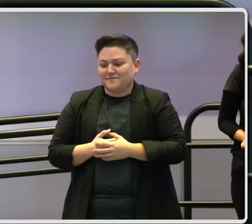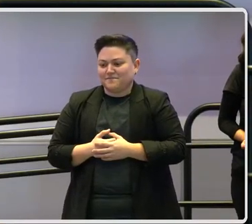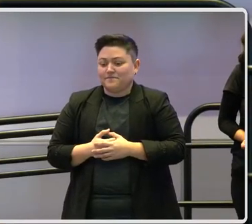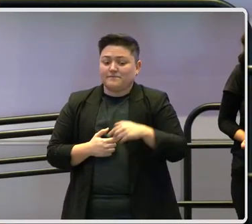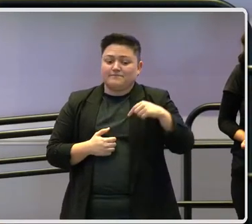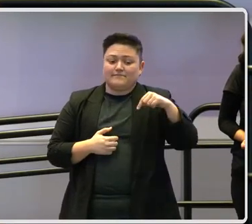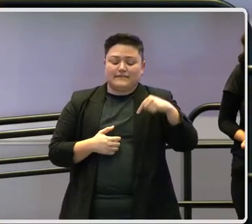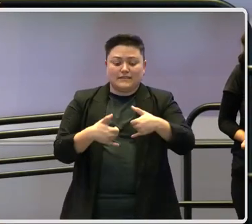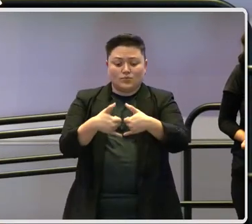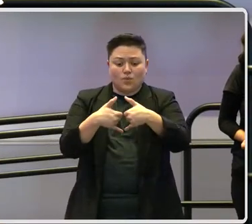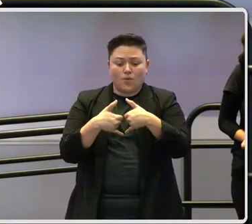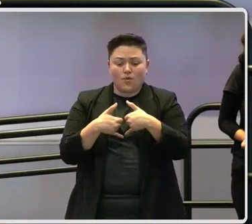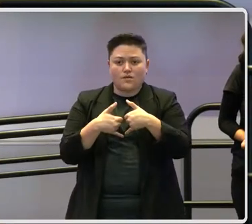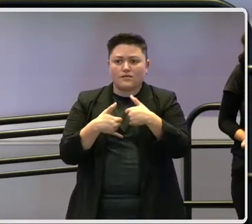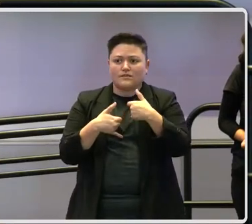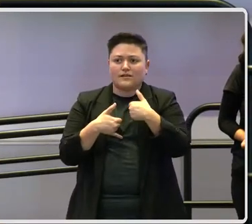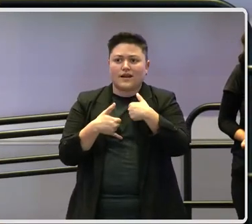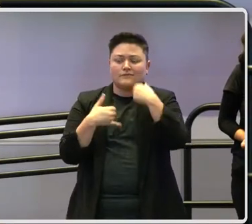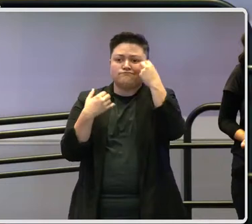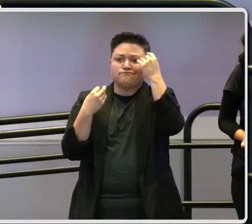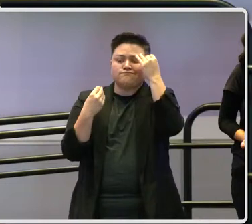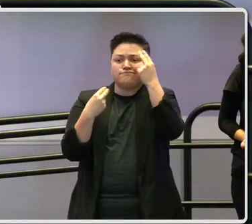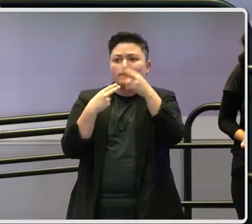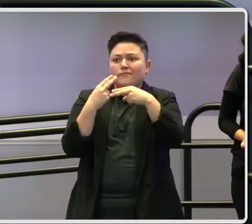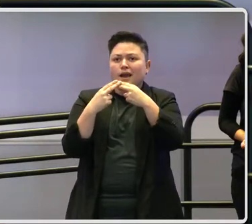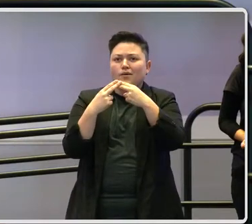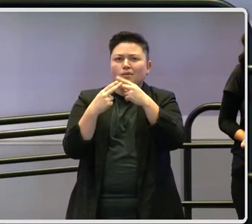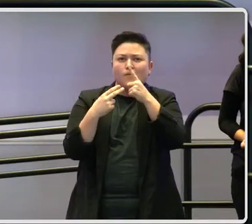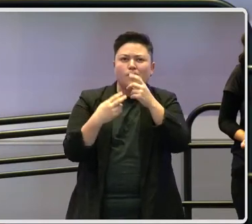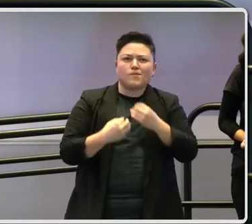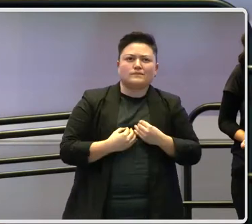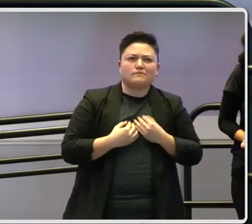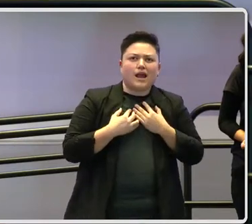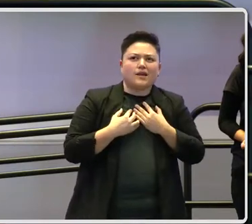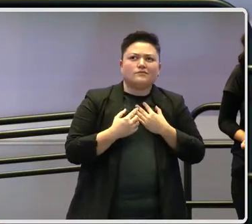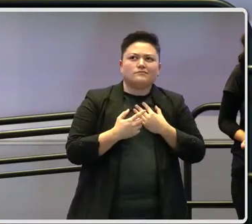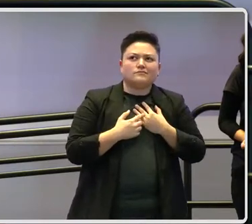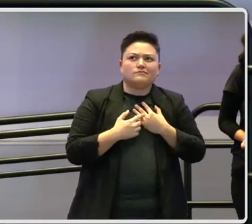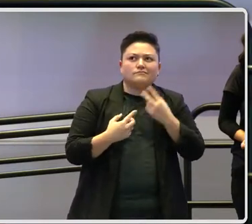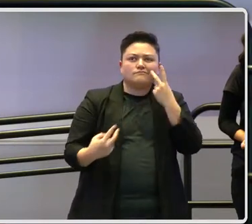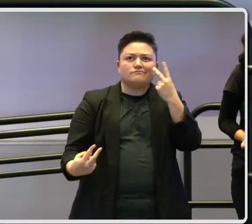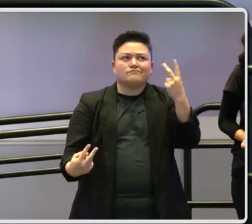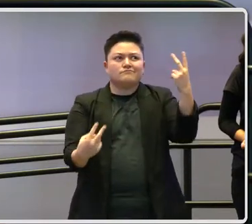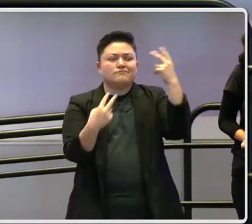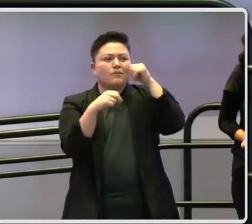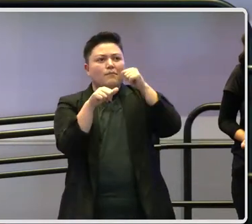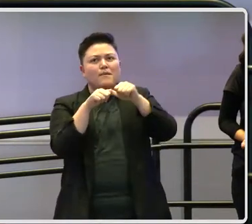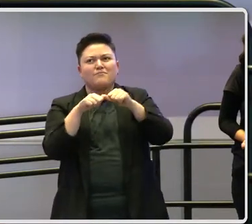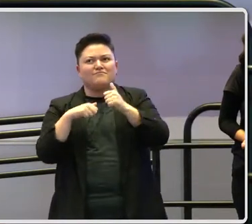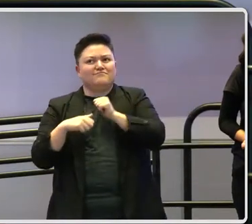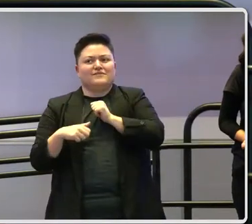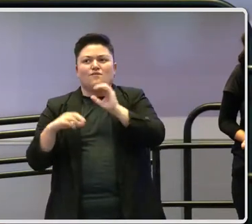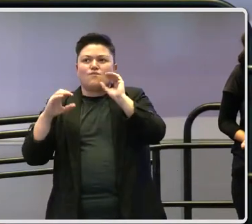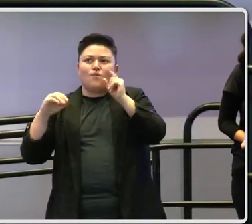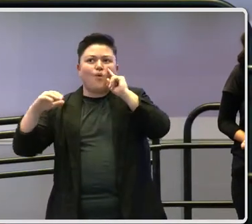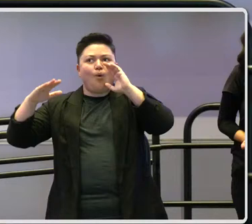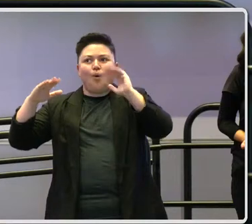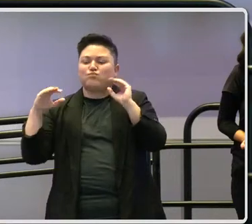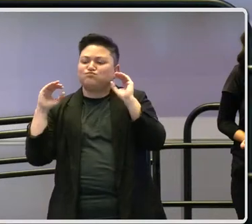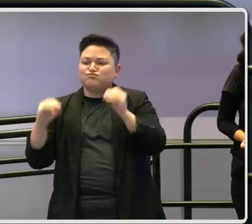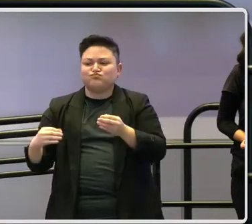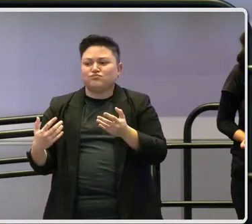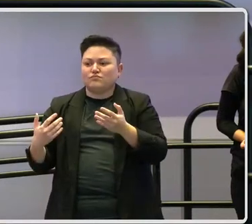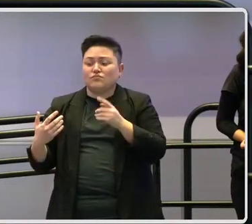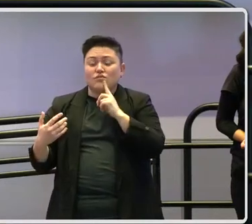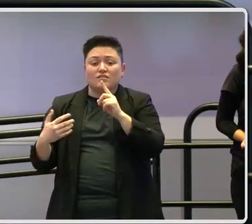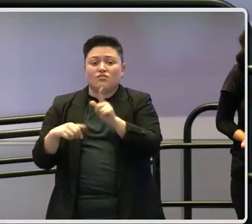This award, when I think about inspiring, I think about when I was hopeless. For a long time, I was